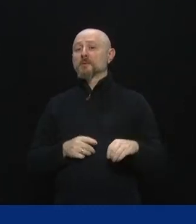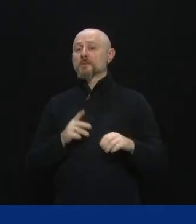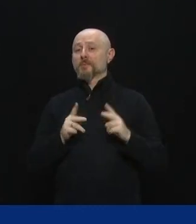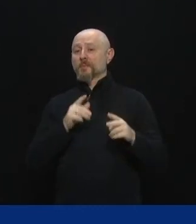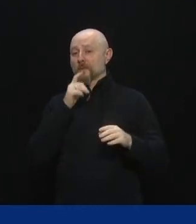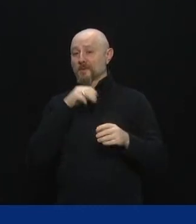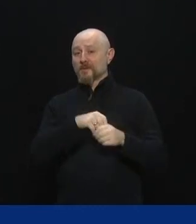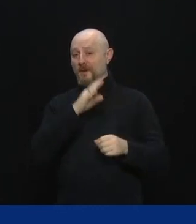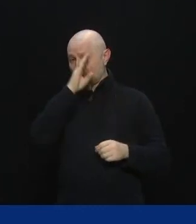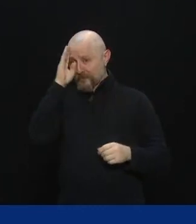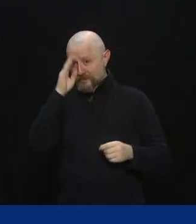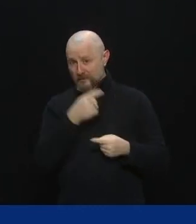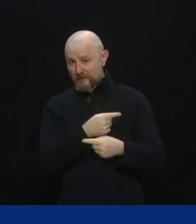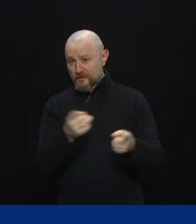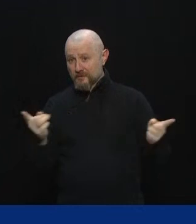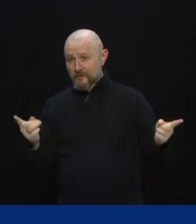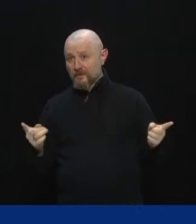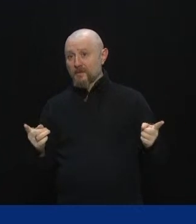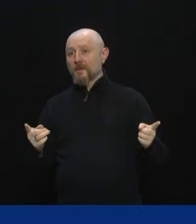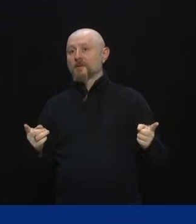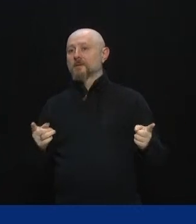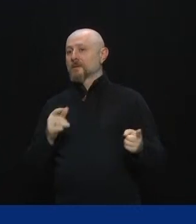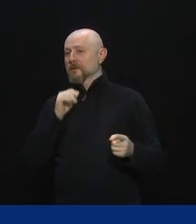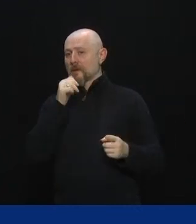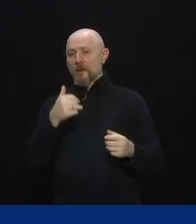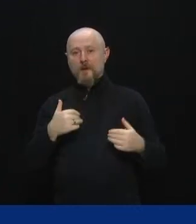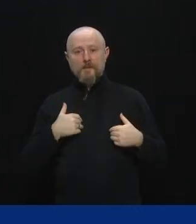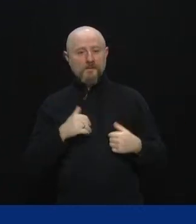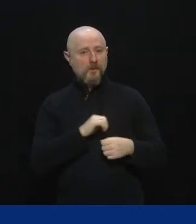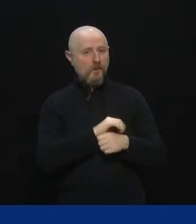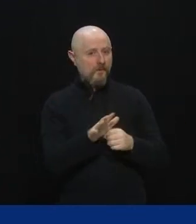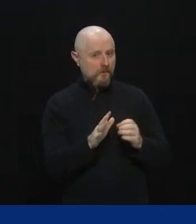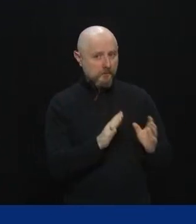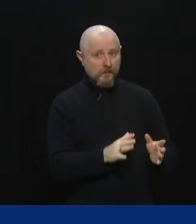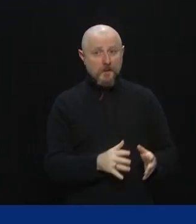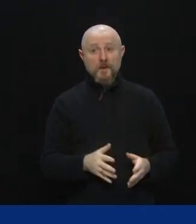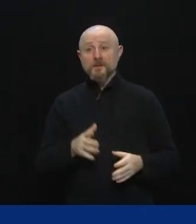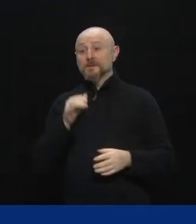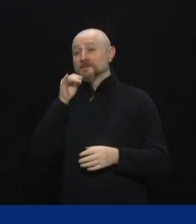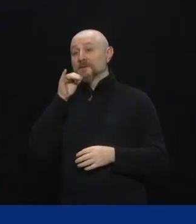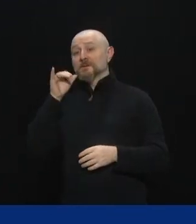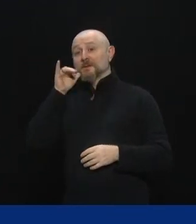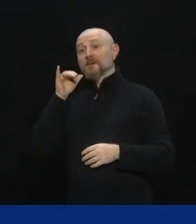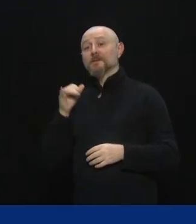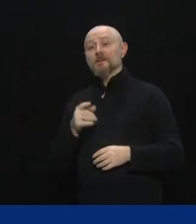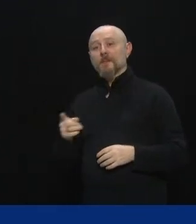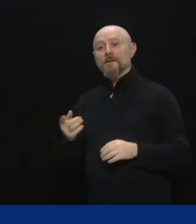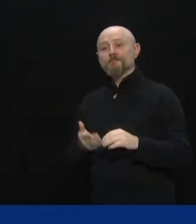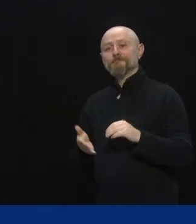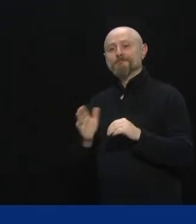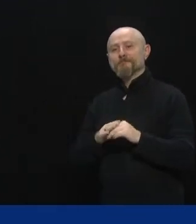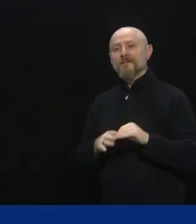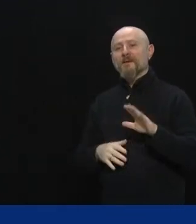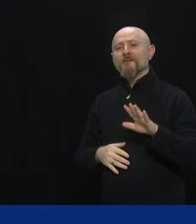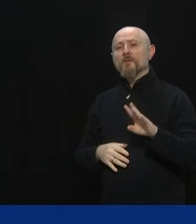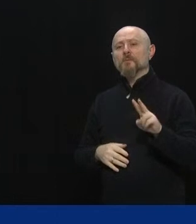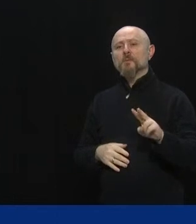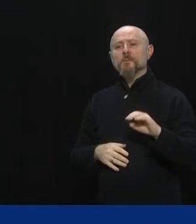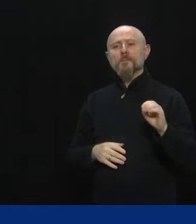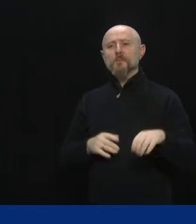hospitalized with non-COVID related reasons, and checking in yesterday's number, that number was actually 42%. Now that